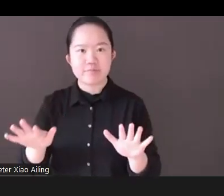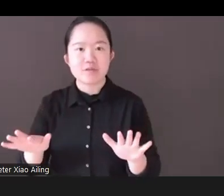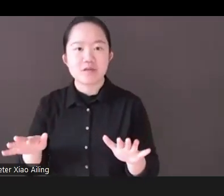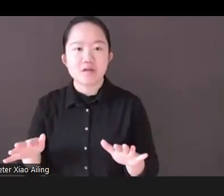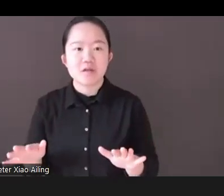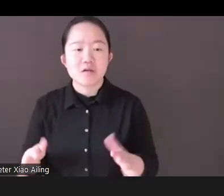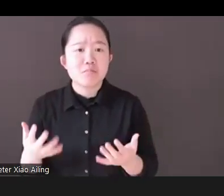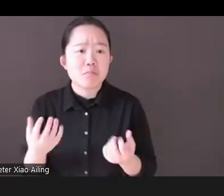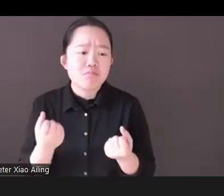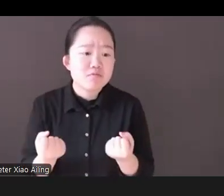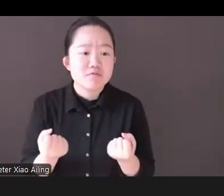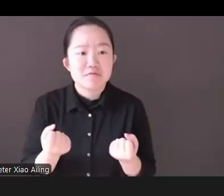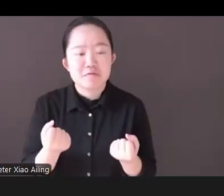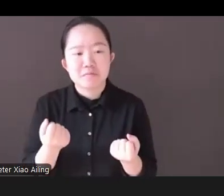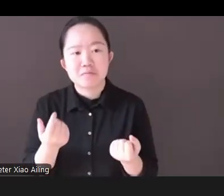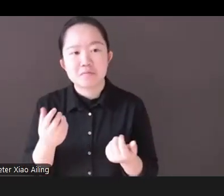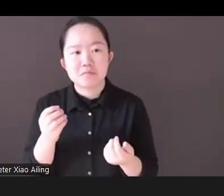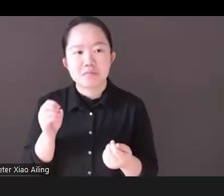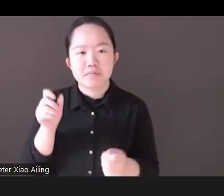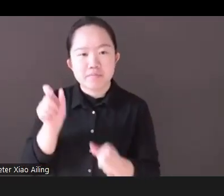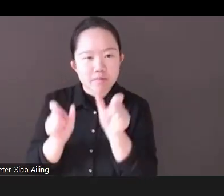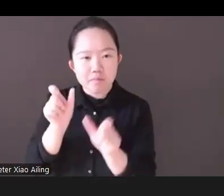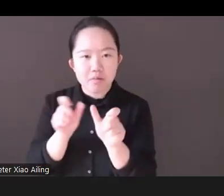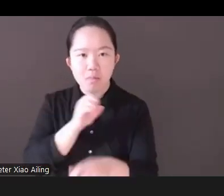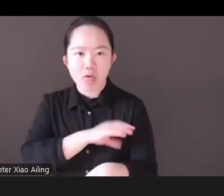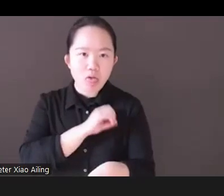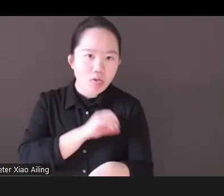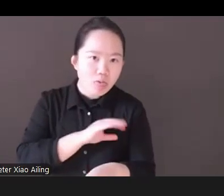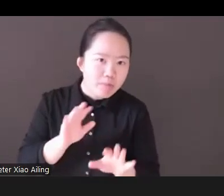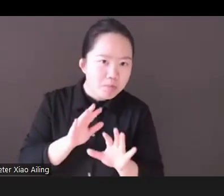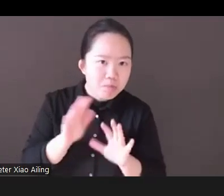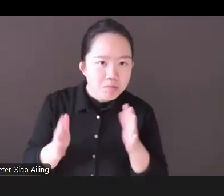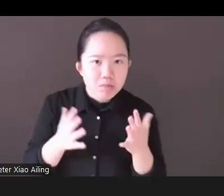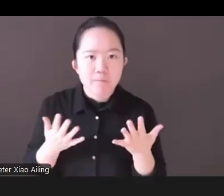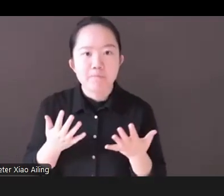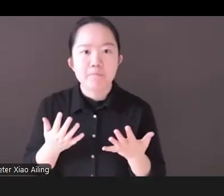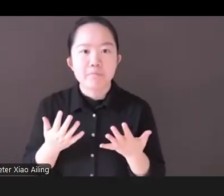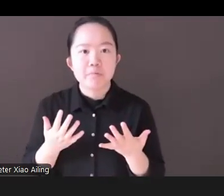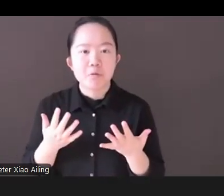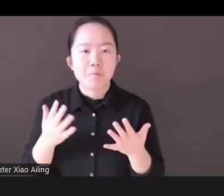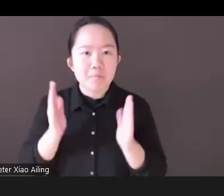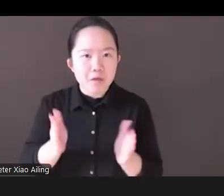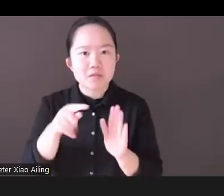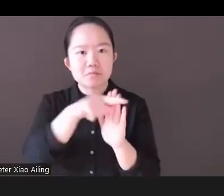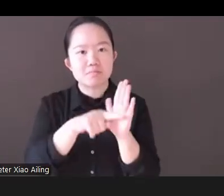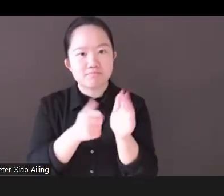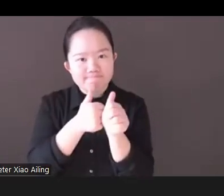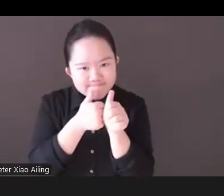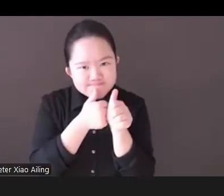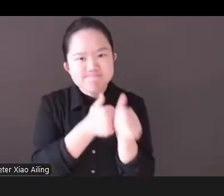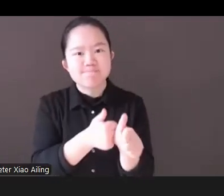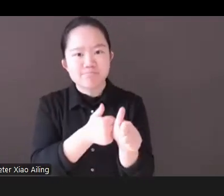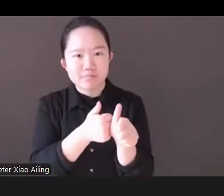compliance with the European Accessibility Act. And most serious economic operators want help